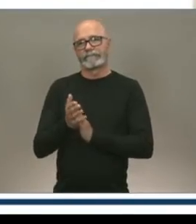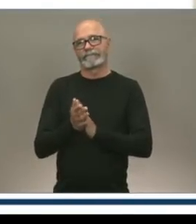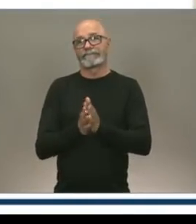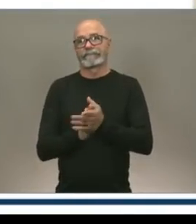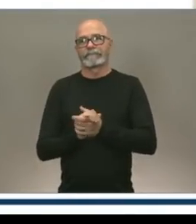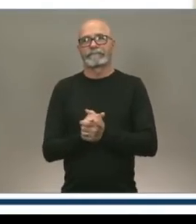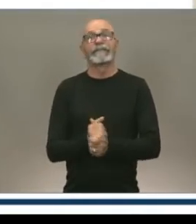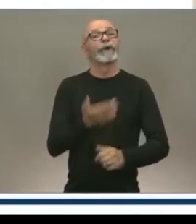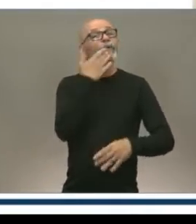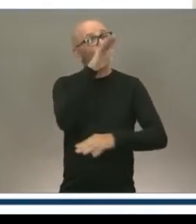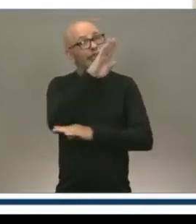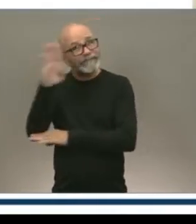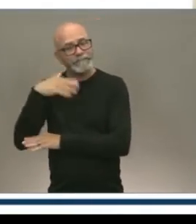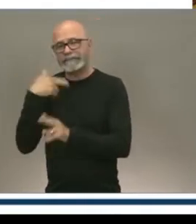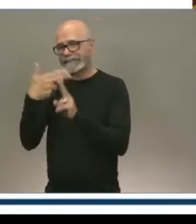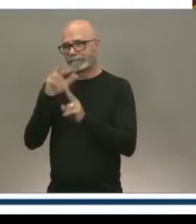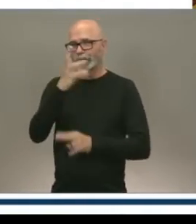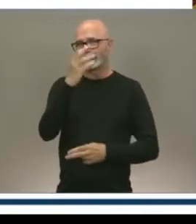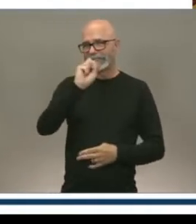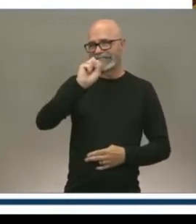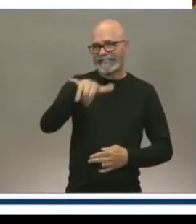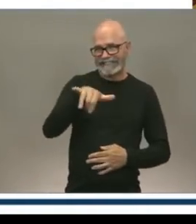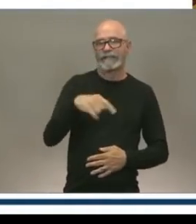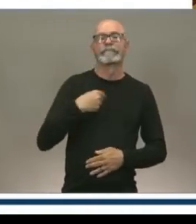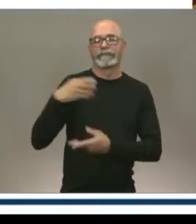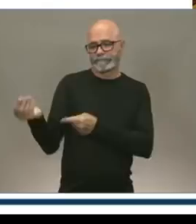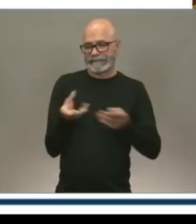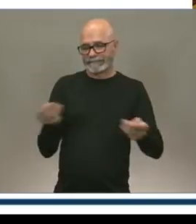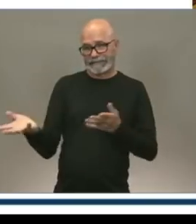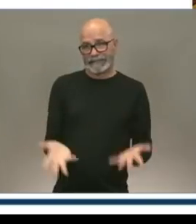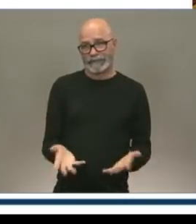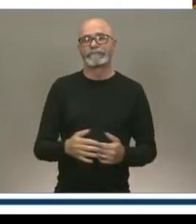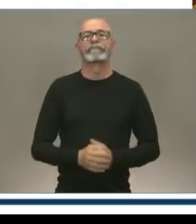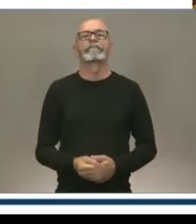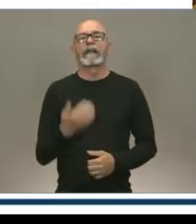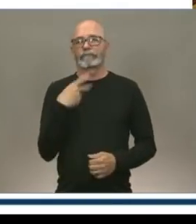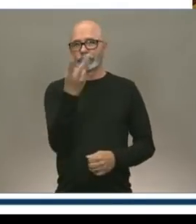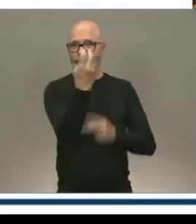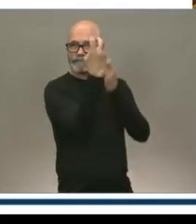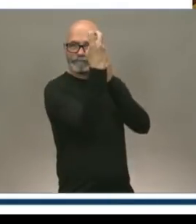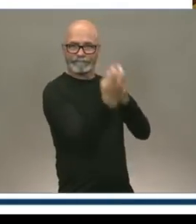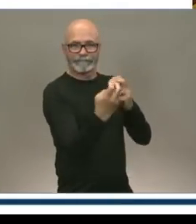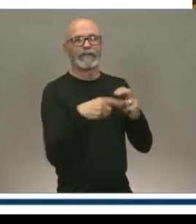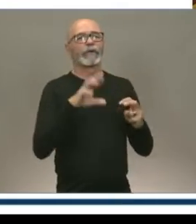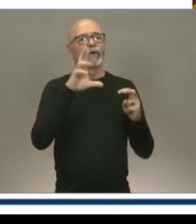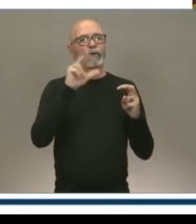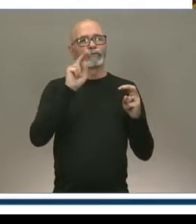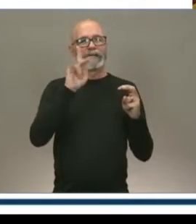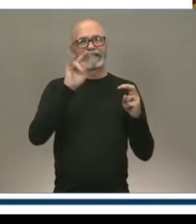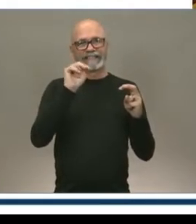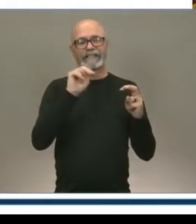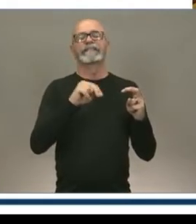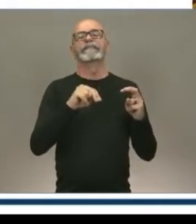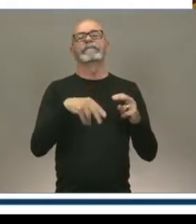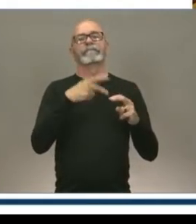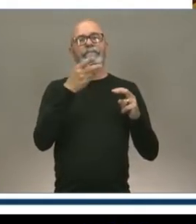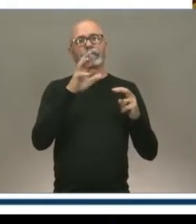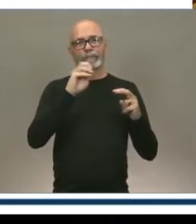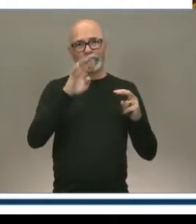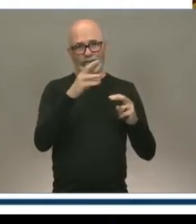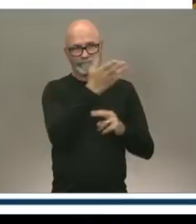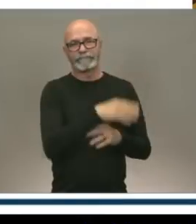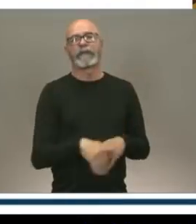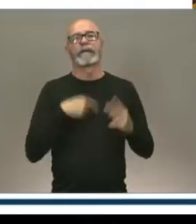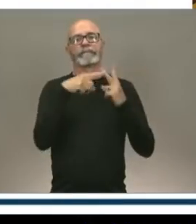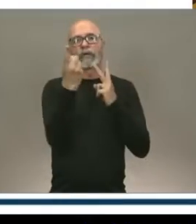afternoon, everyone. My name is Chrissy Matheson, and I'll be your moderator for today's press briefing. Before we begin, I'd like to introduce the Premier of Nova Scotia, the Honourable Ian Rankin,